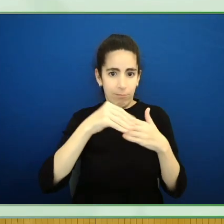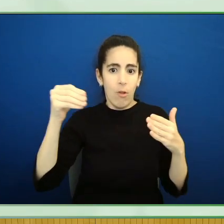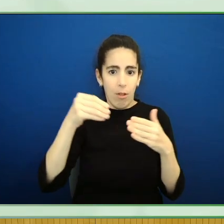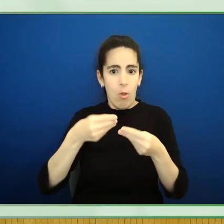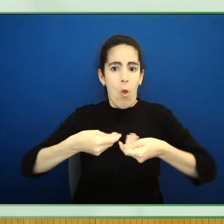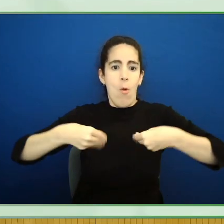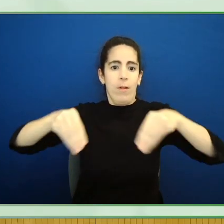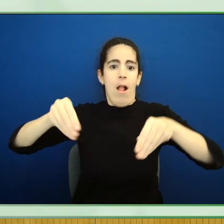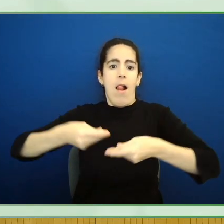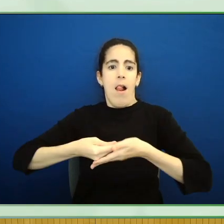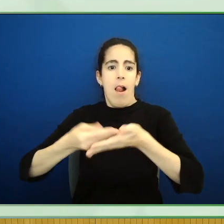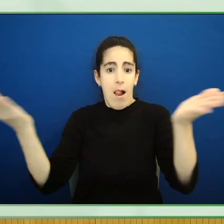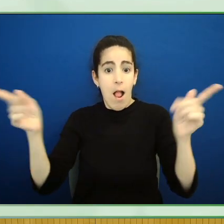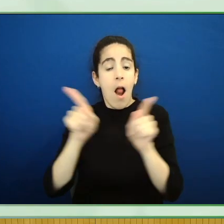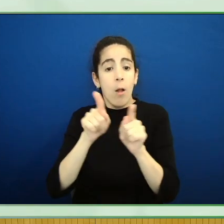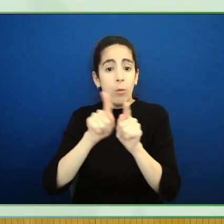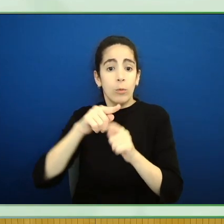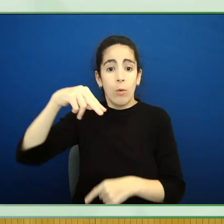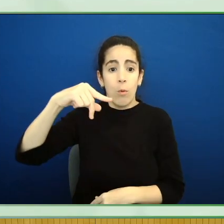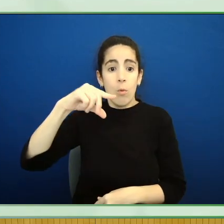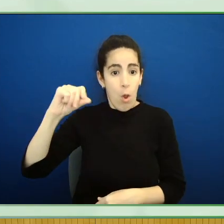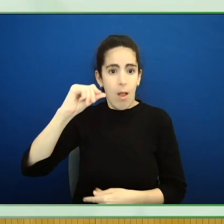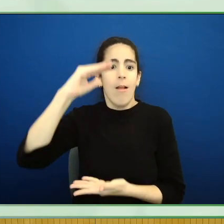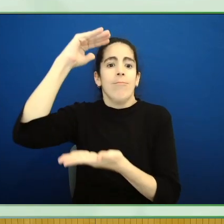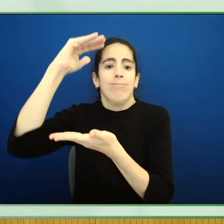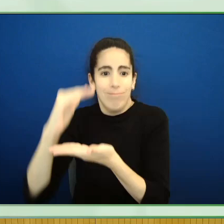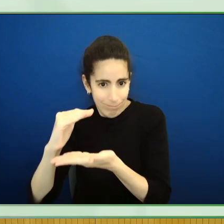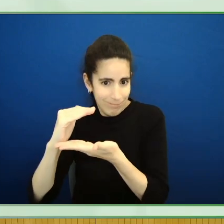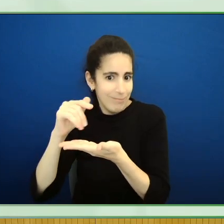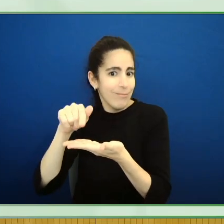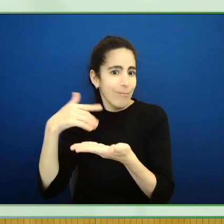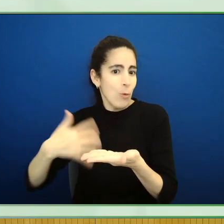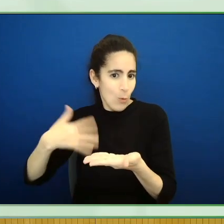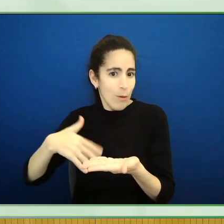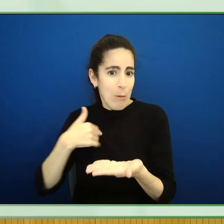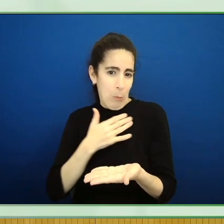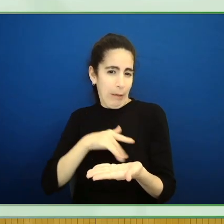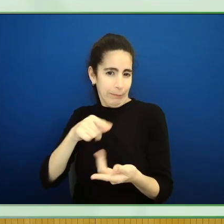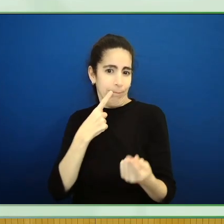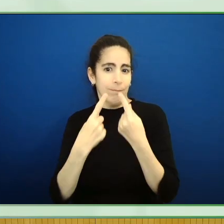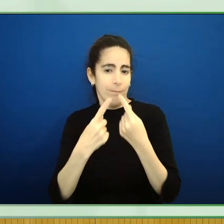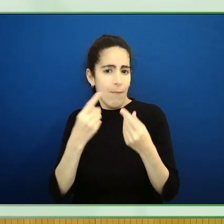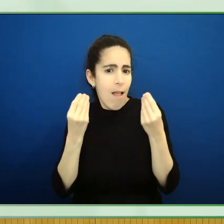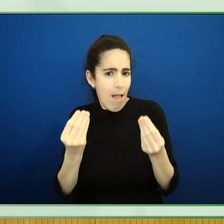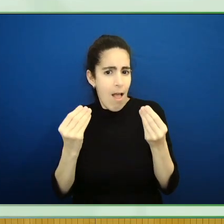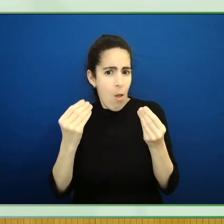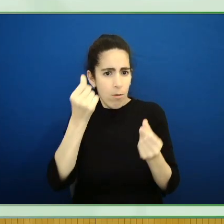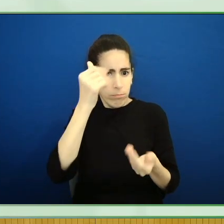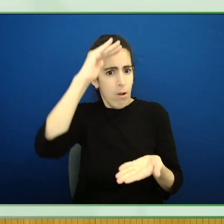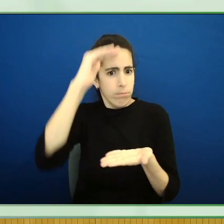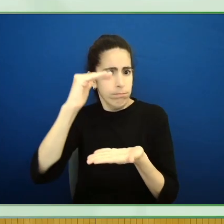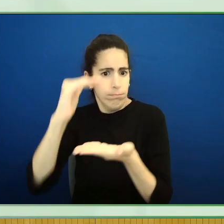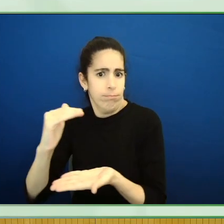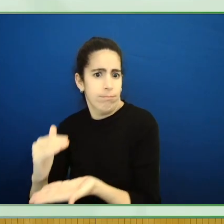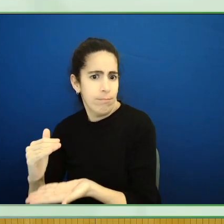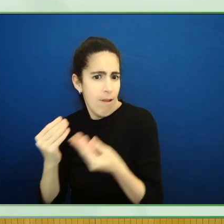what I want to talk about more is about how to get even lower costs and even better distribution. So this